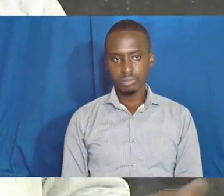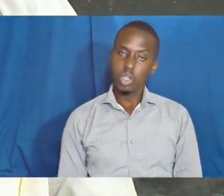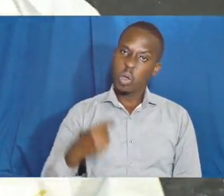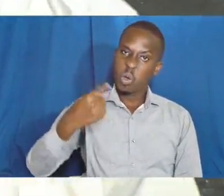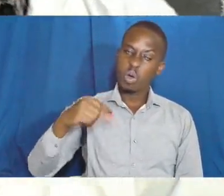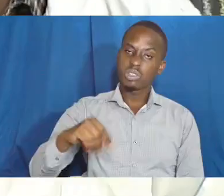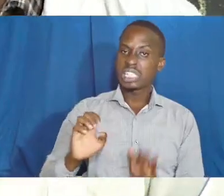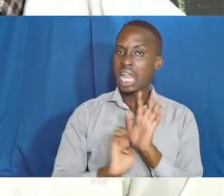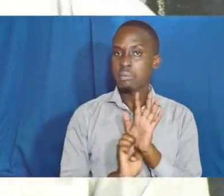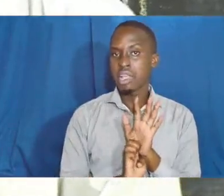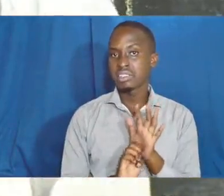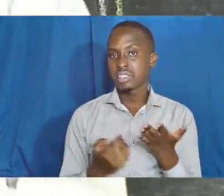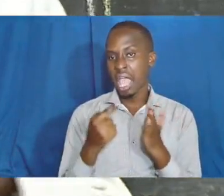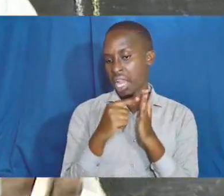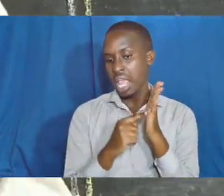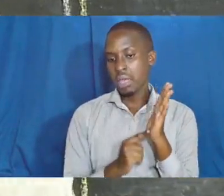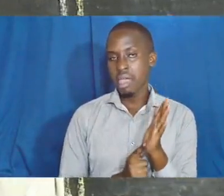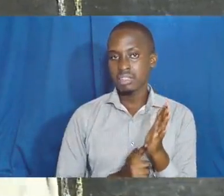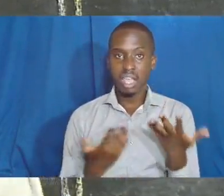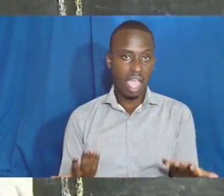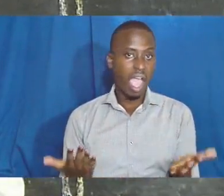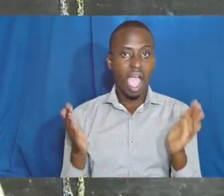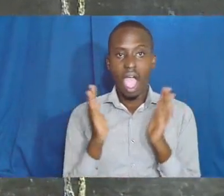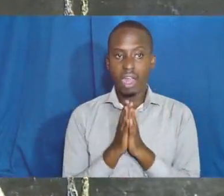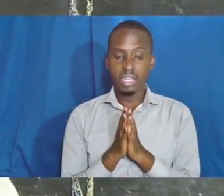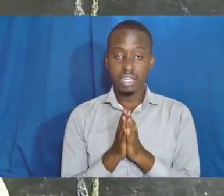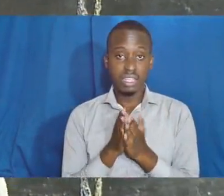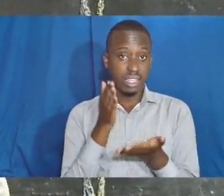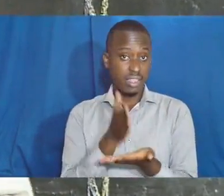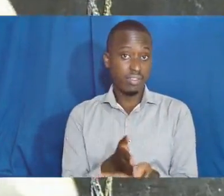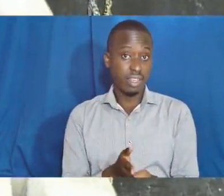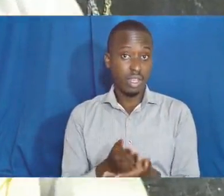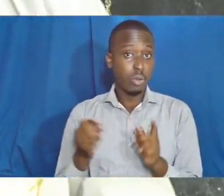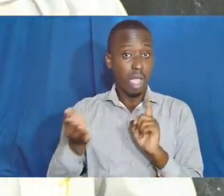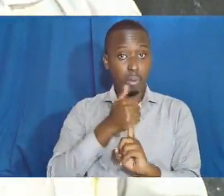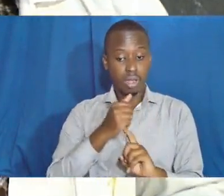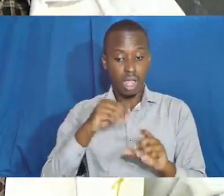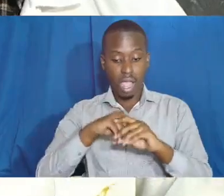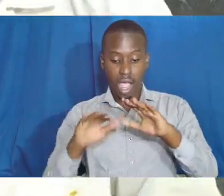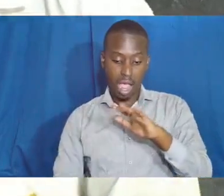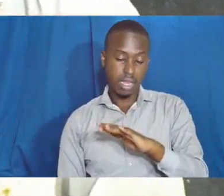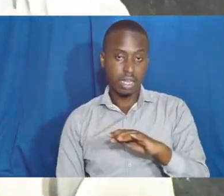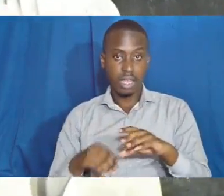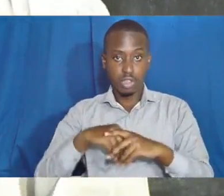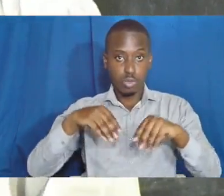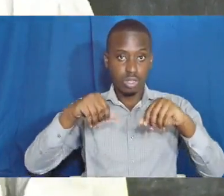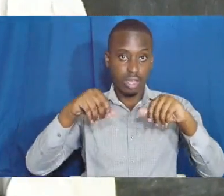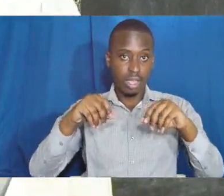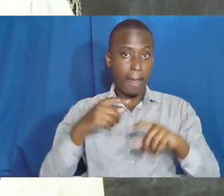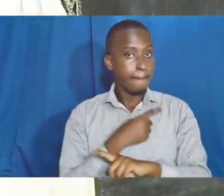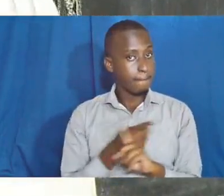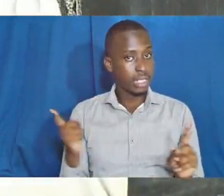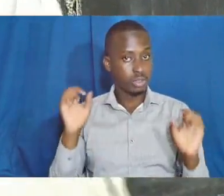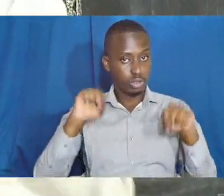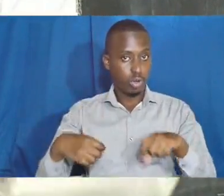Gold is an element in its, even that it is found under the earth crust, but it